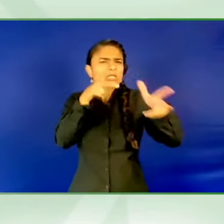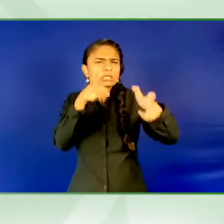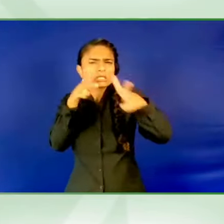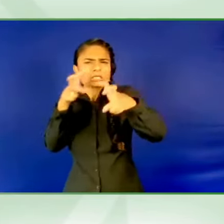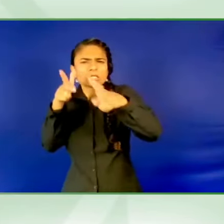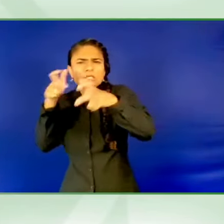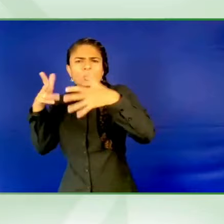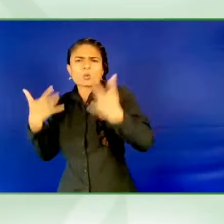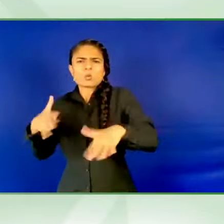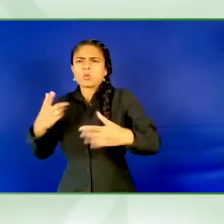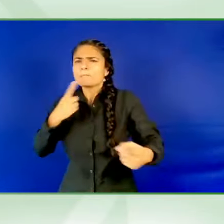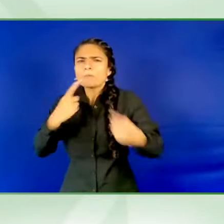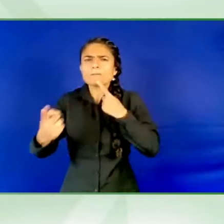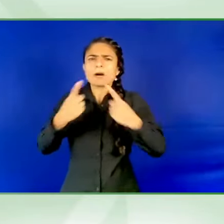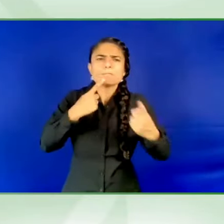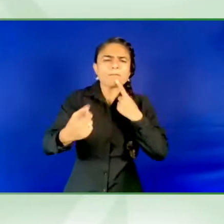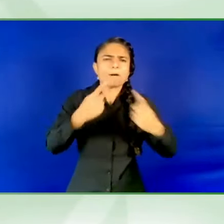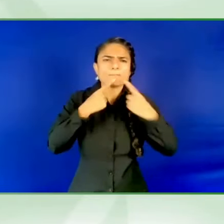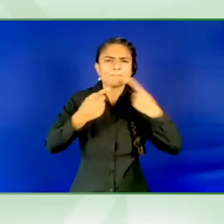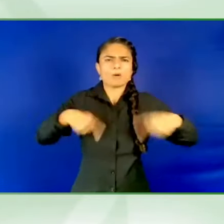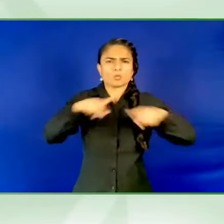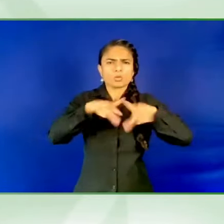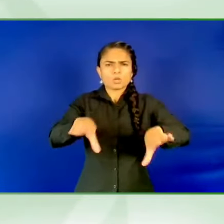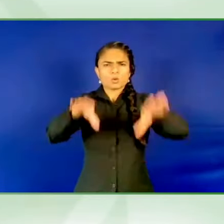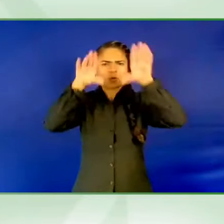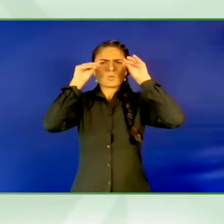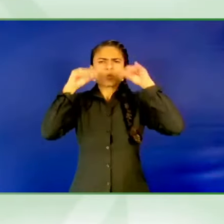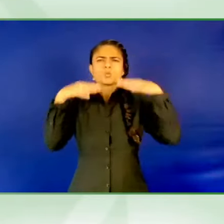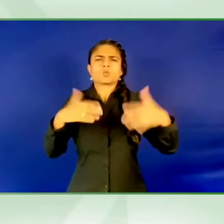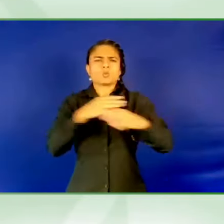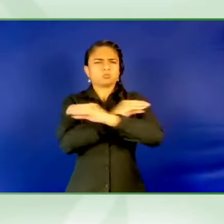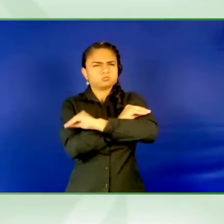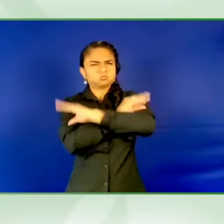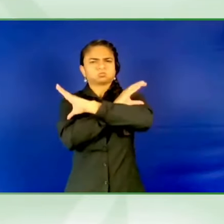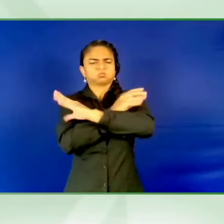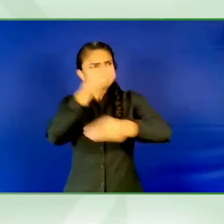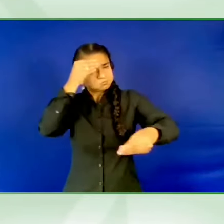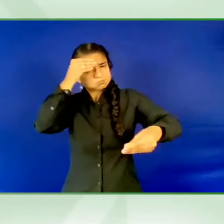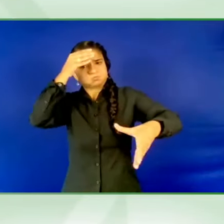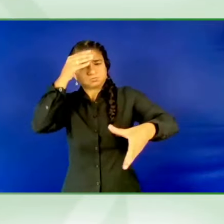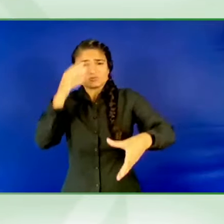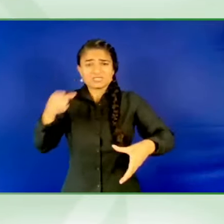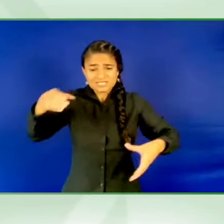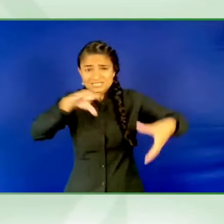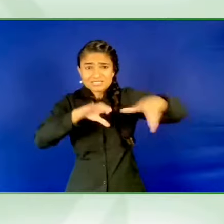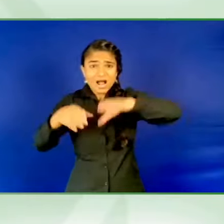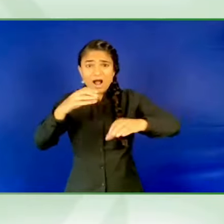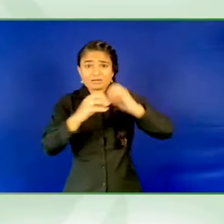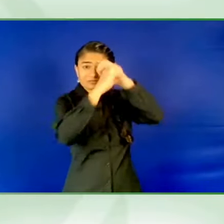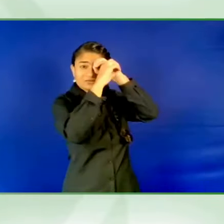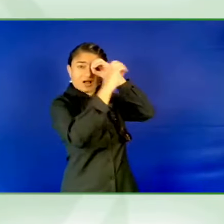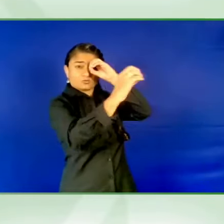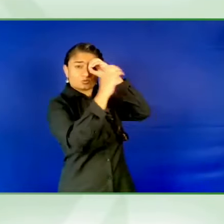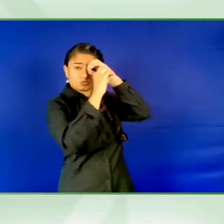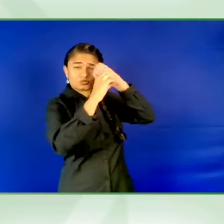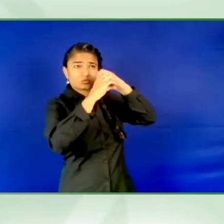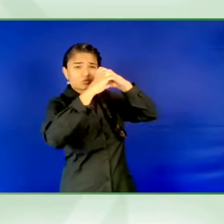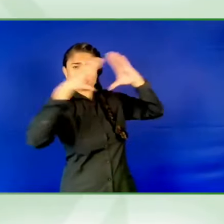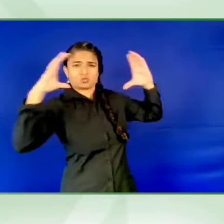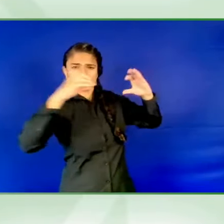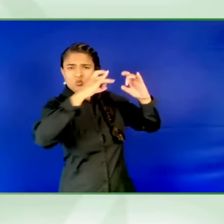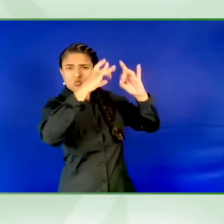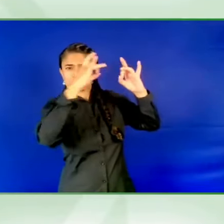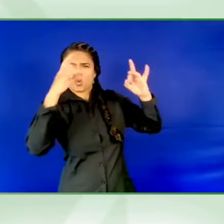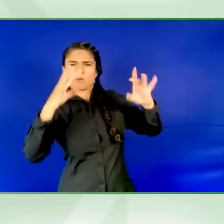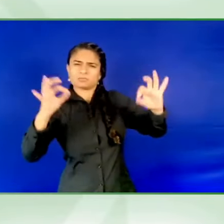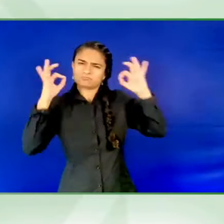in the future. So with that, thank you for your participation, and I wish all of you a good day for the rest of the conference. Thank you and